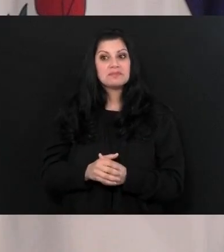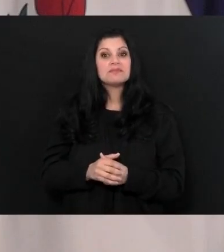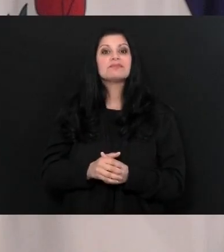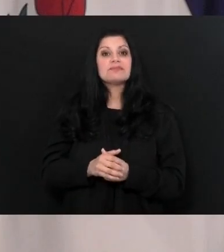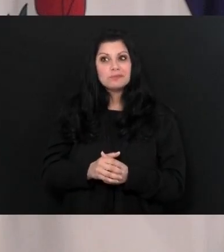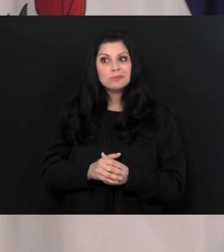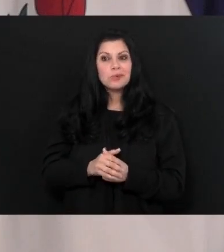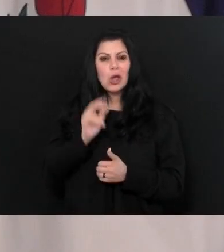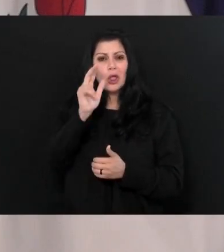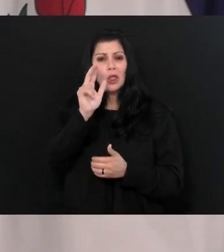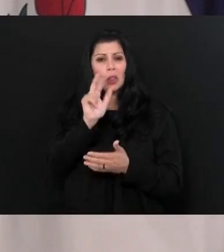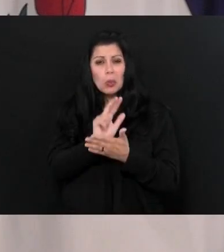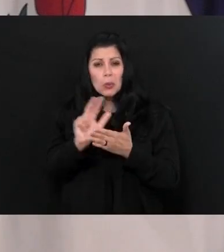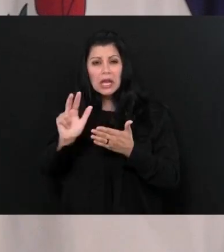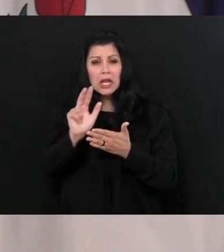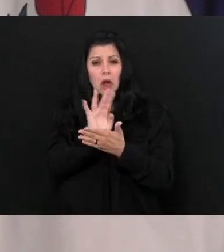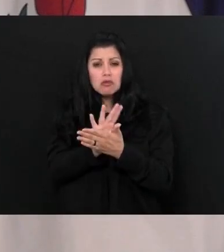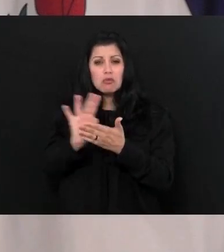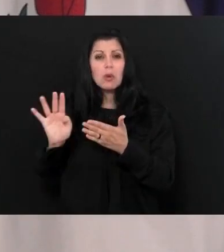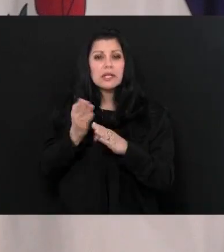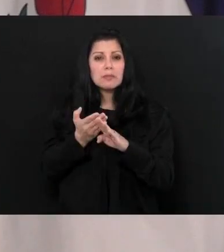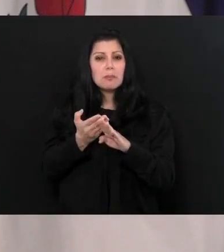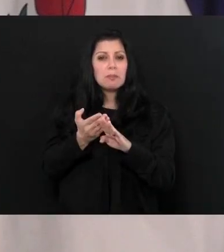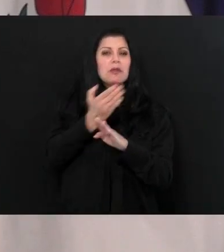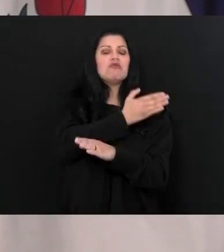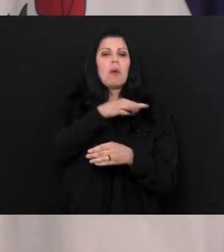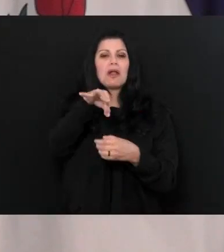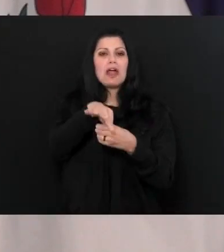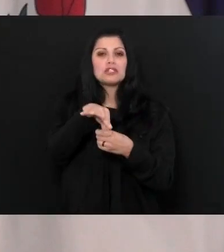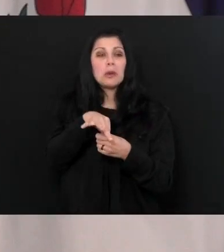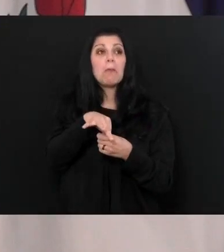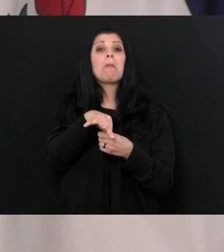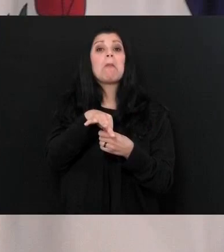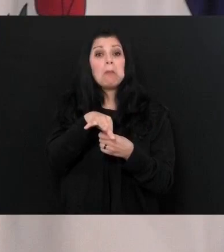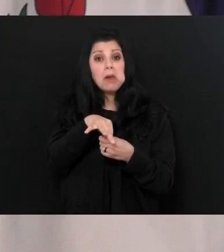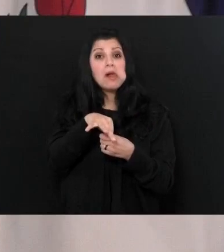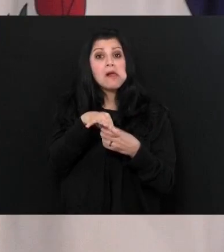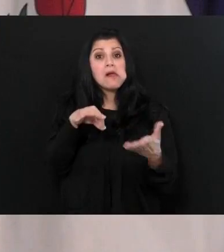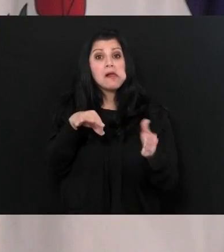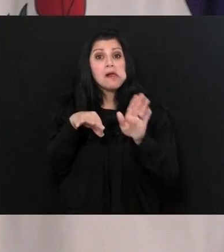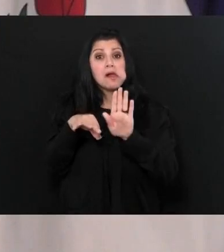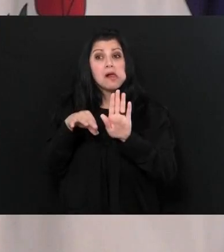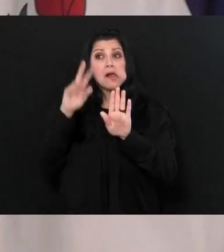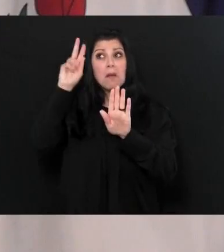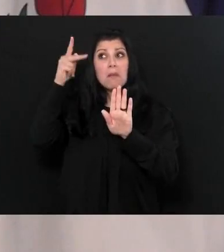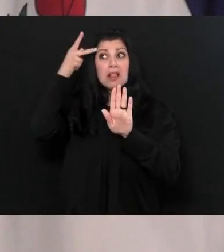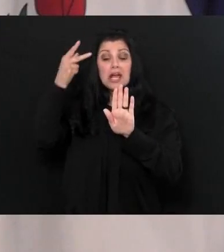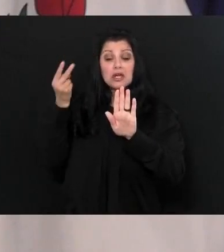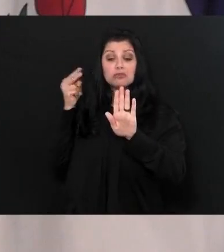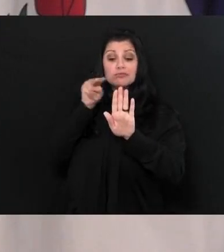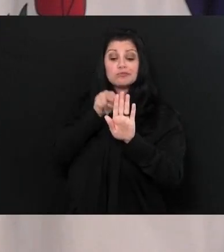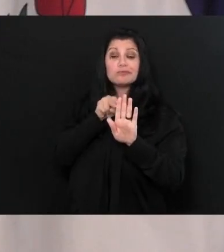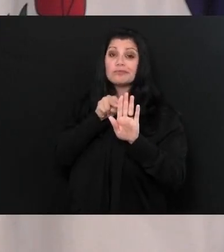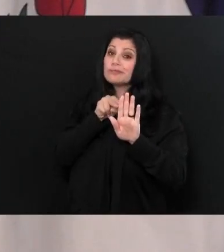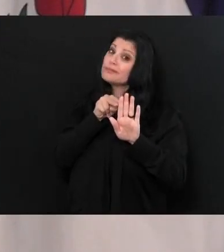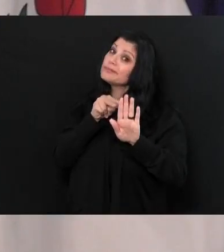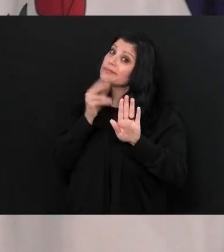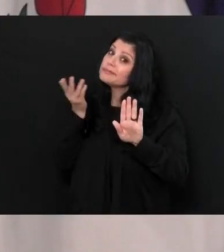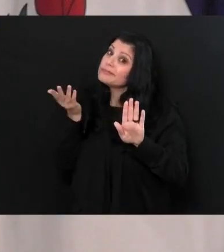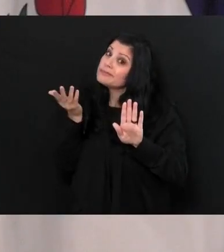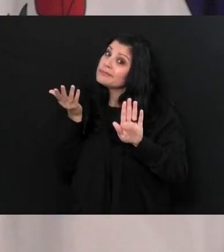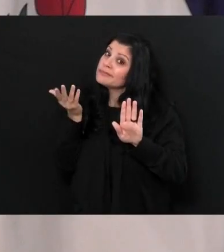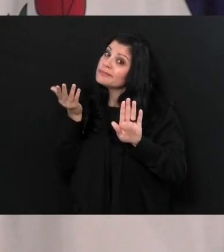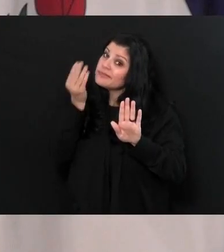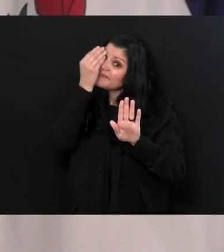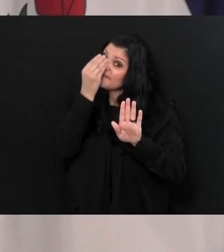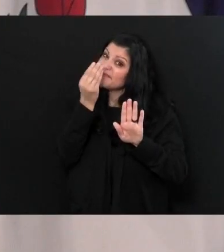before an election? I mean, it's political, and it surely smells the political.